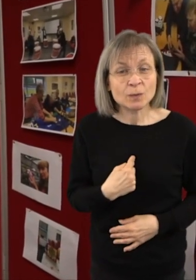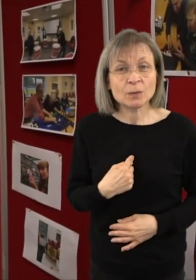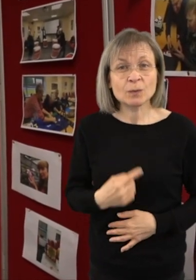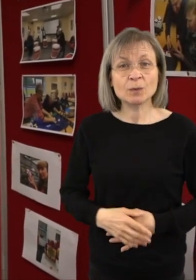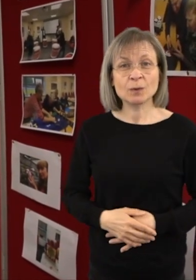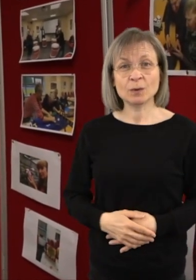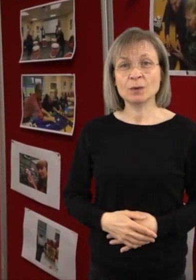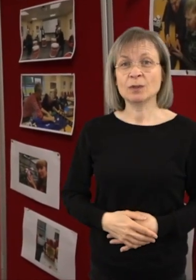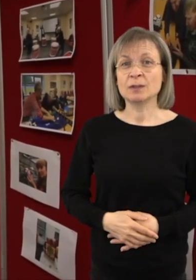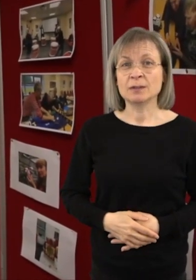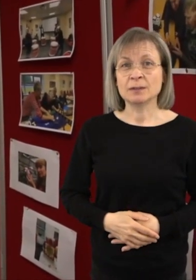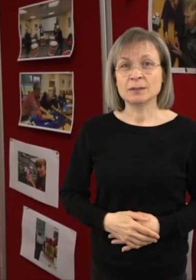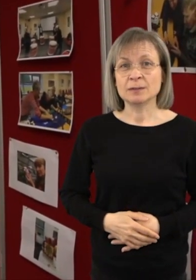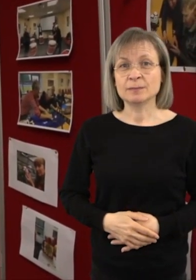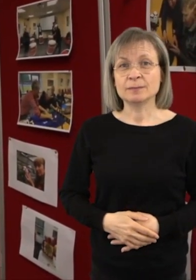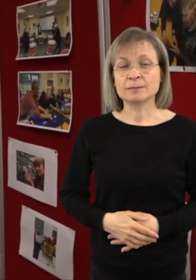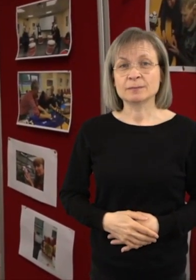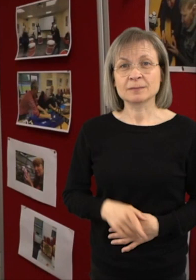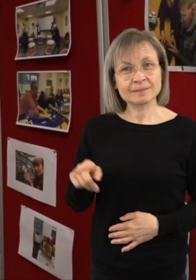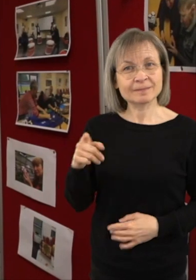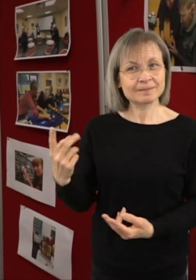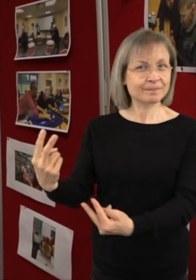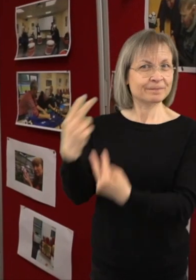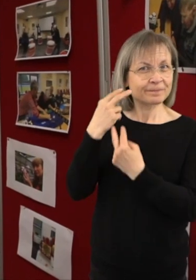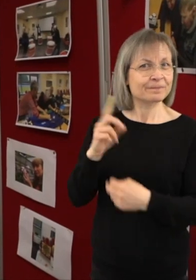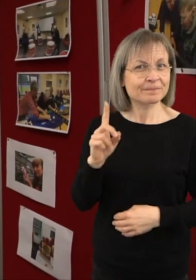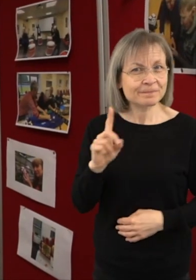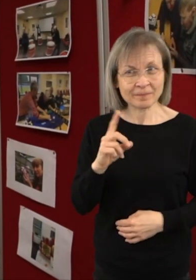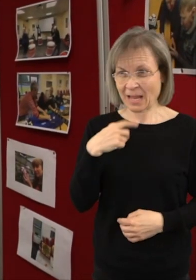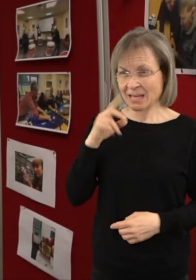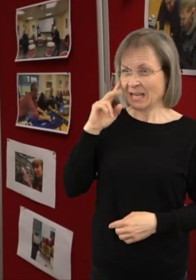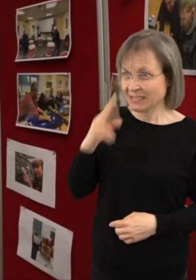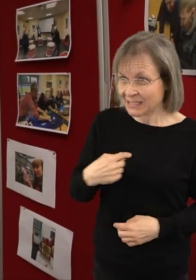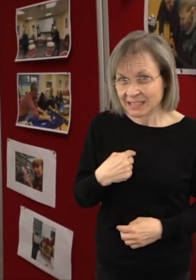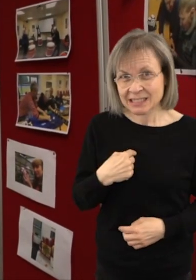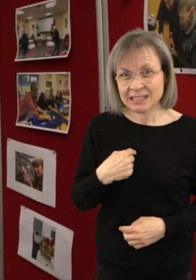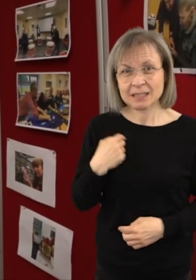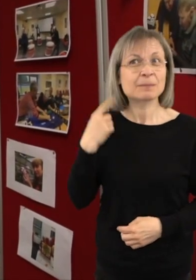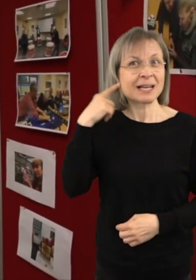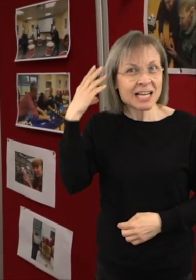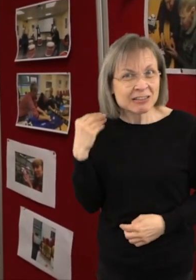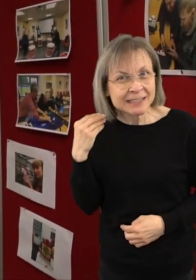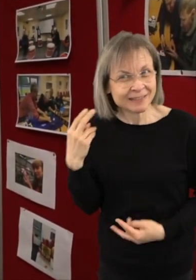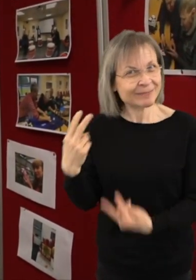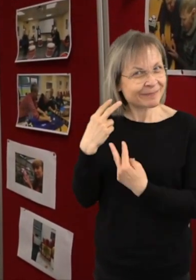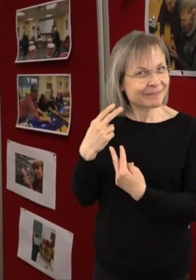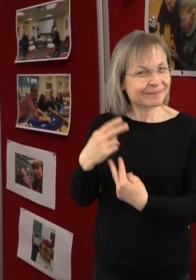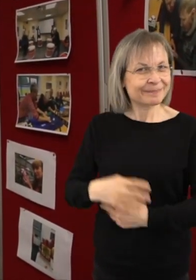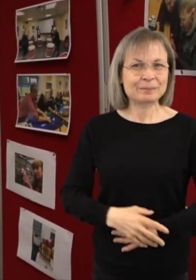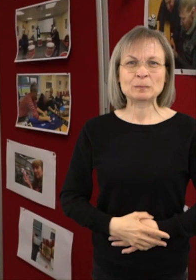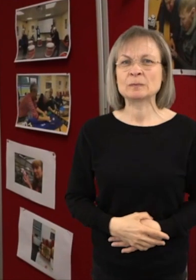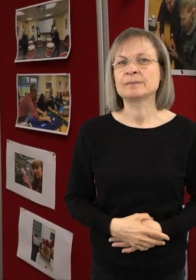know I can do it. It's Because I can't see. Because of my